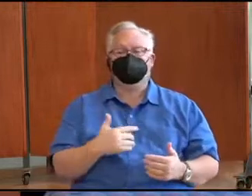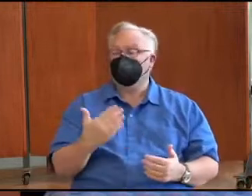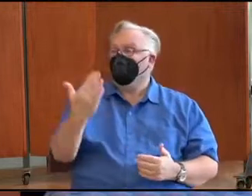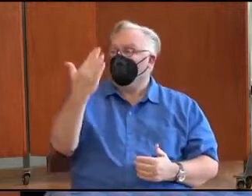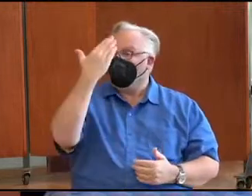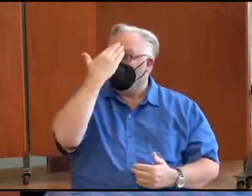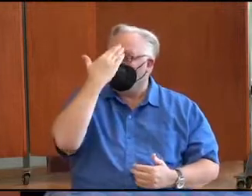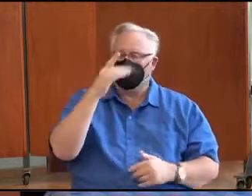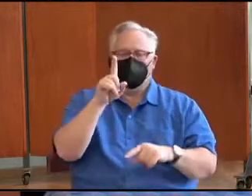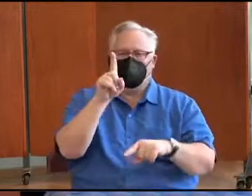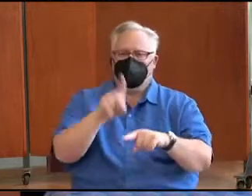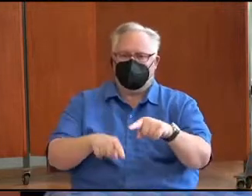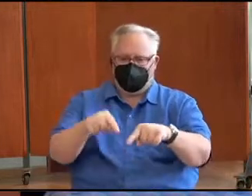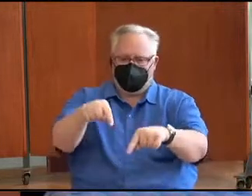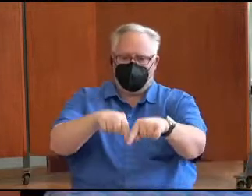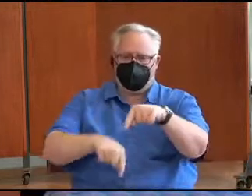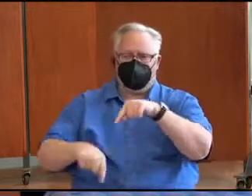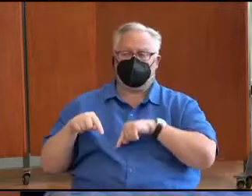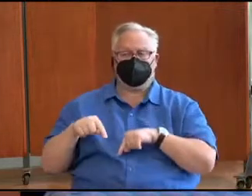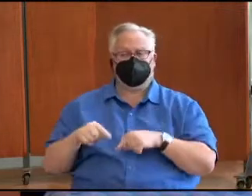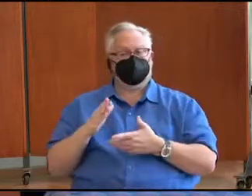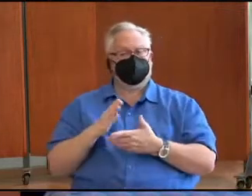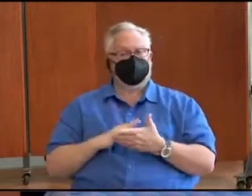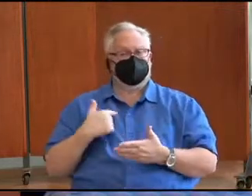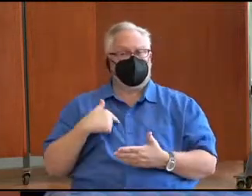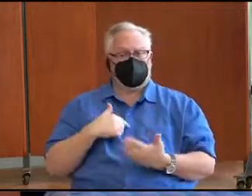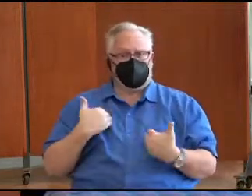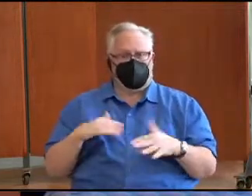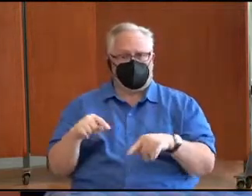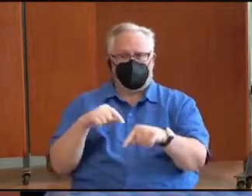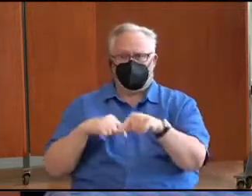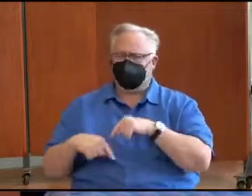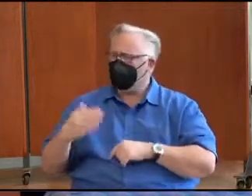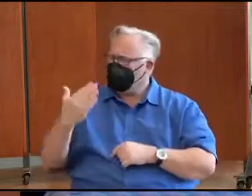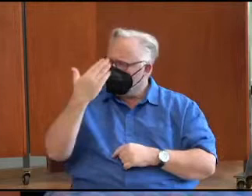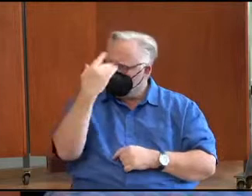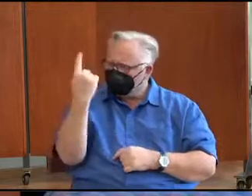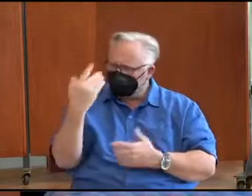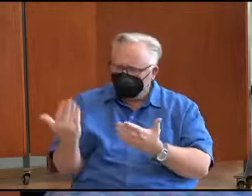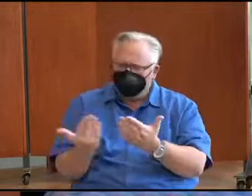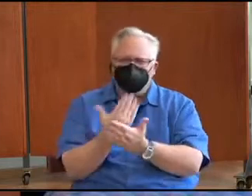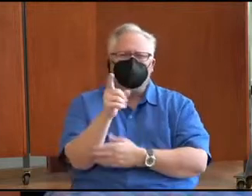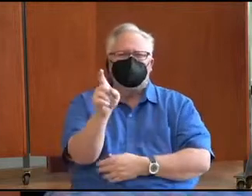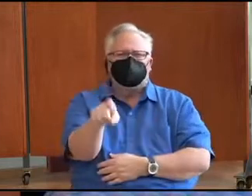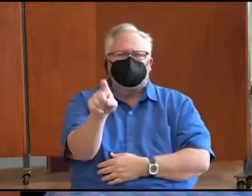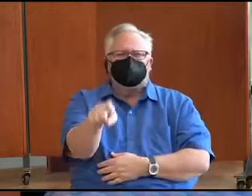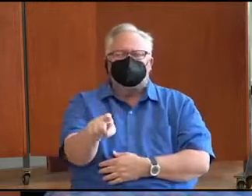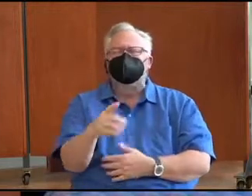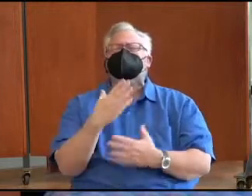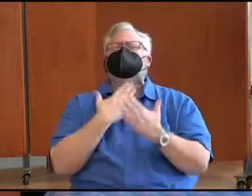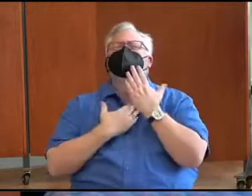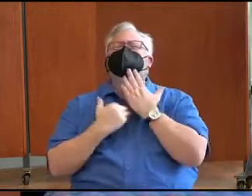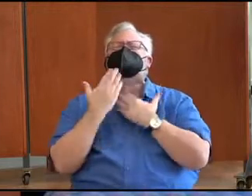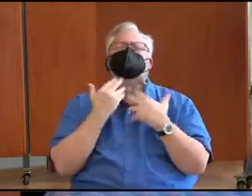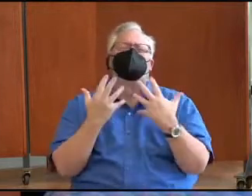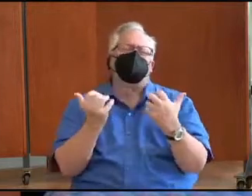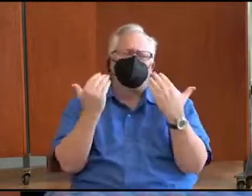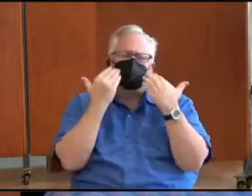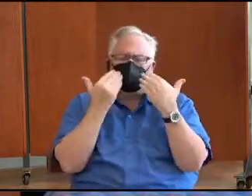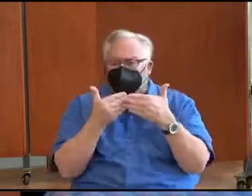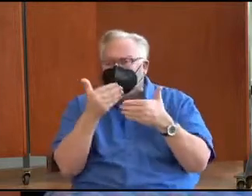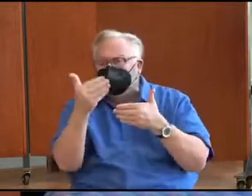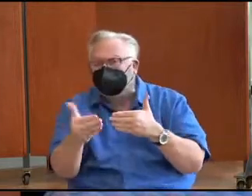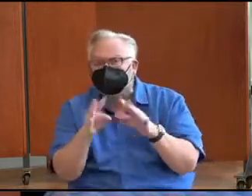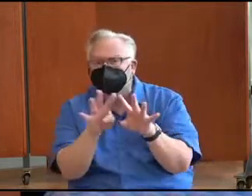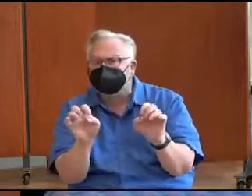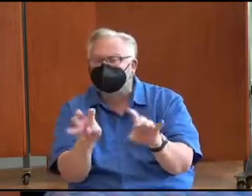back. Right? And we know that something different is needed, and we desperately want to know what comes next, while others of